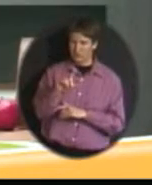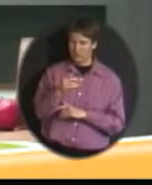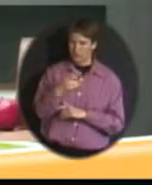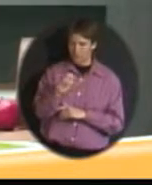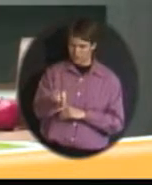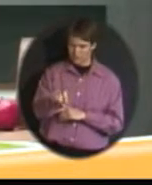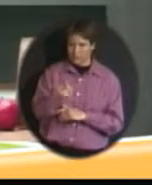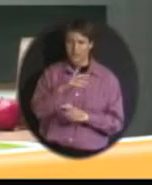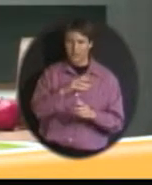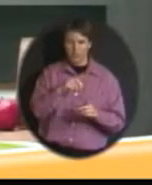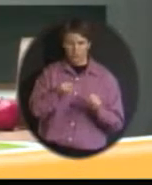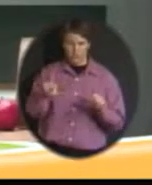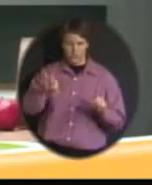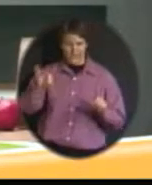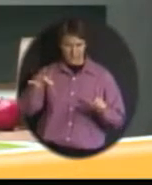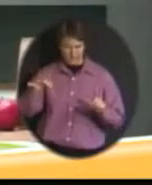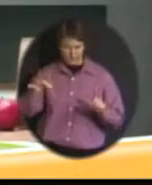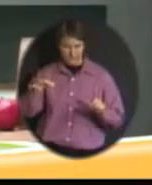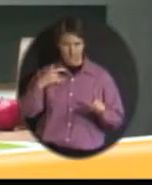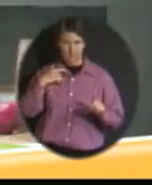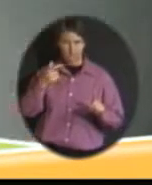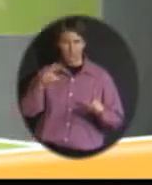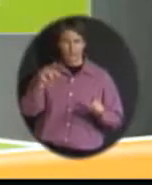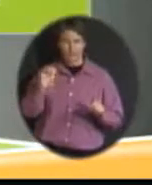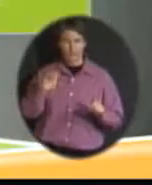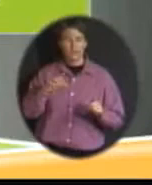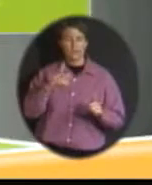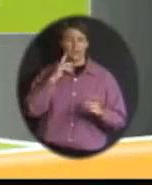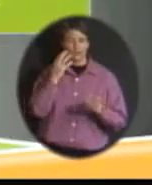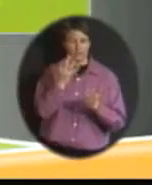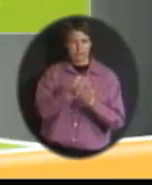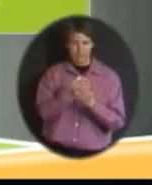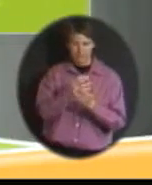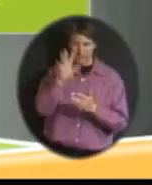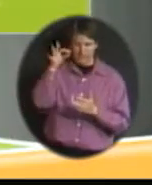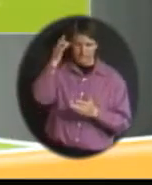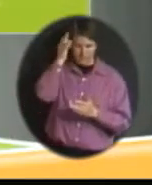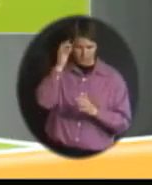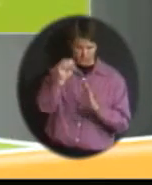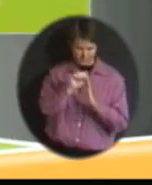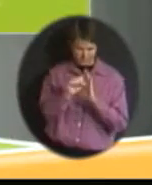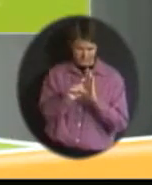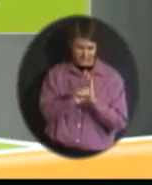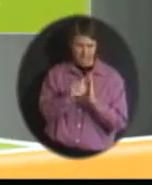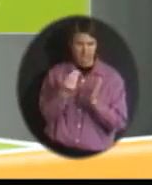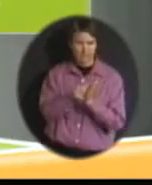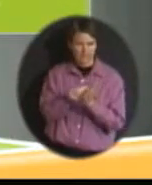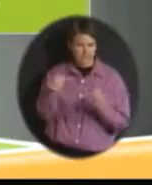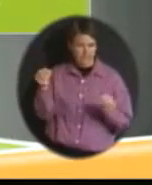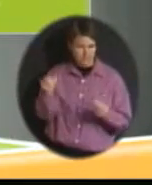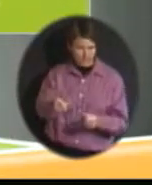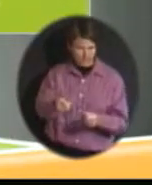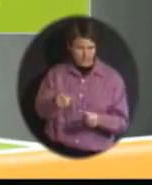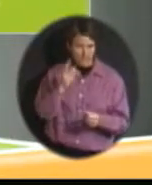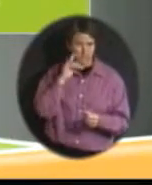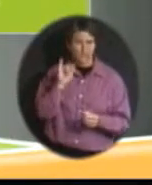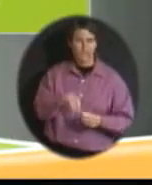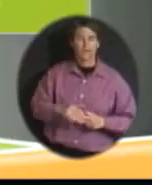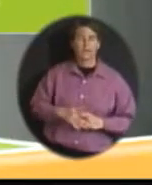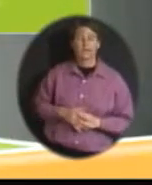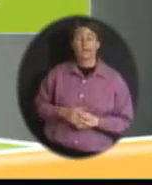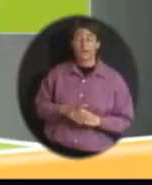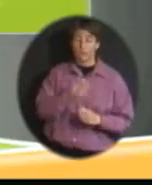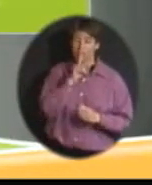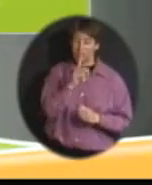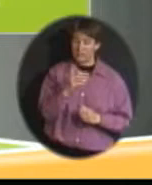this program is funded by the federal and state funding, and we're